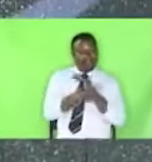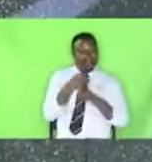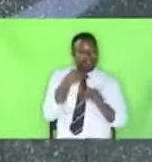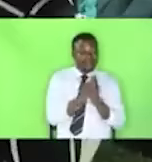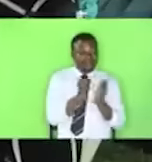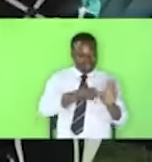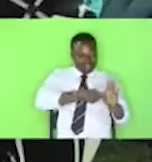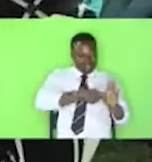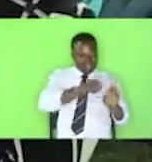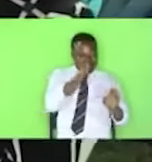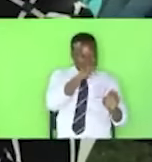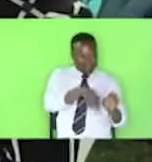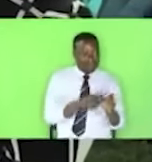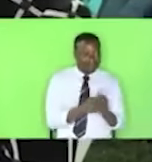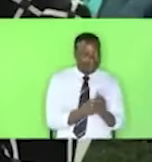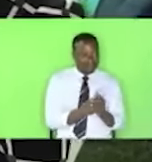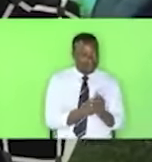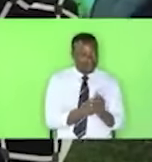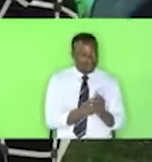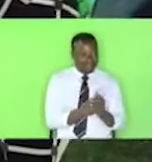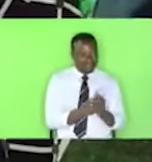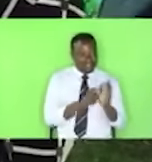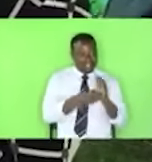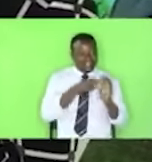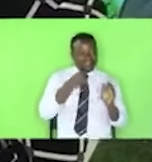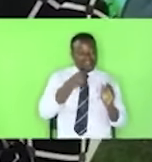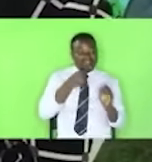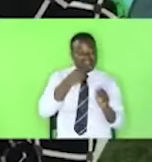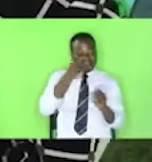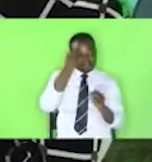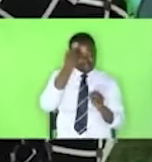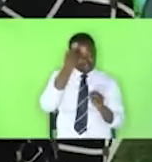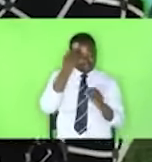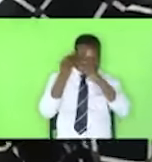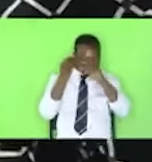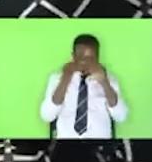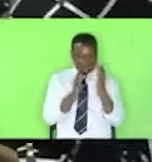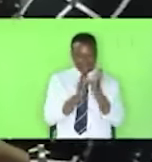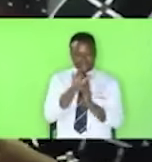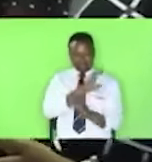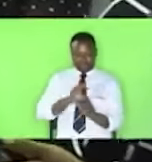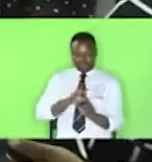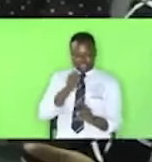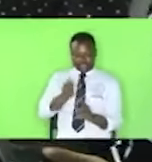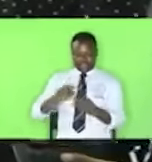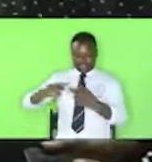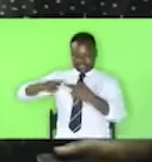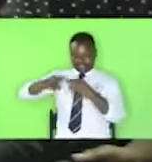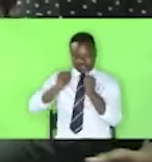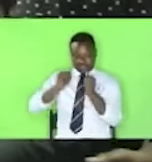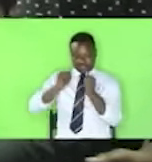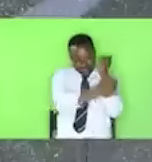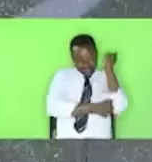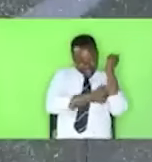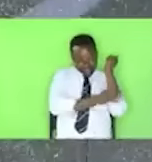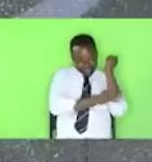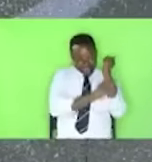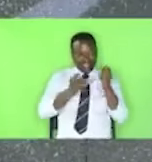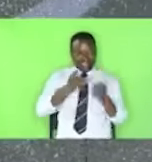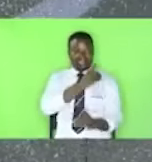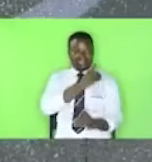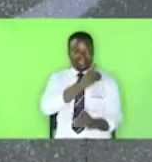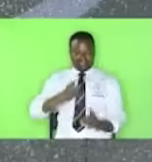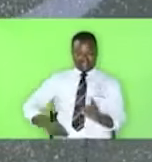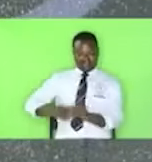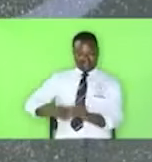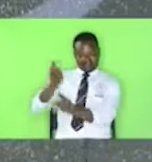beginning, when he was trying to let us know that Jesus is connected to Abraham and to David. So let's go